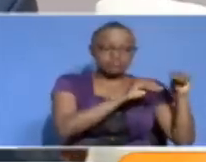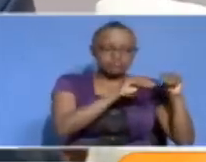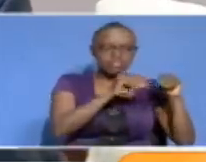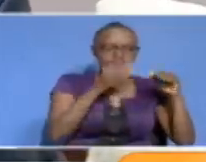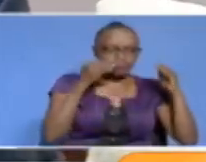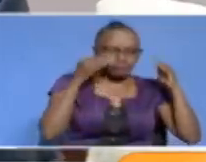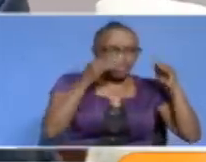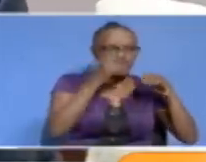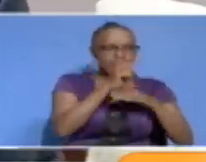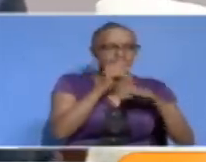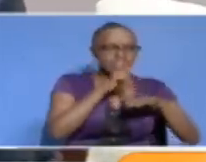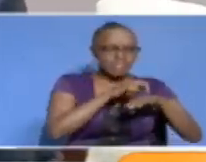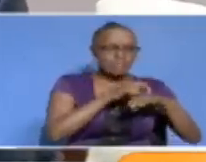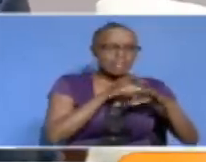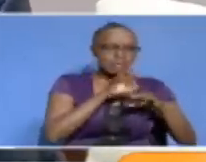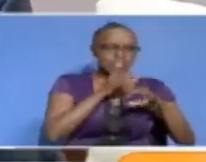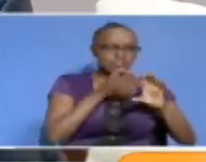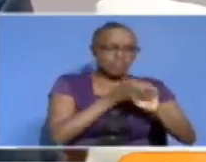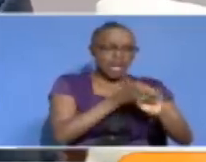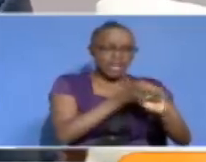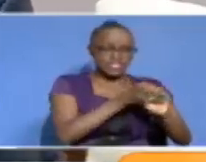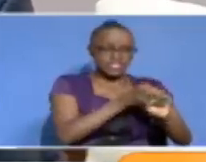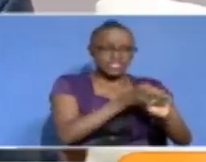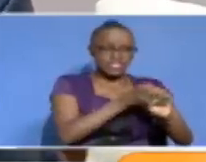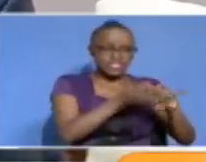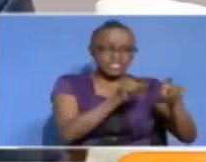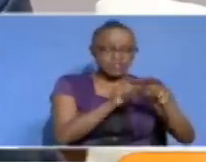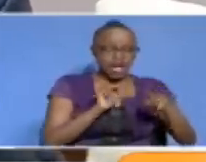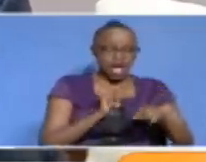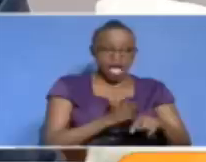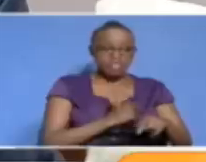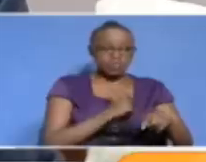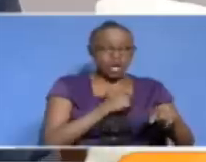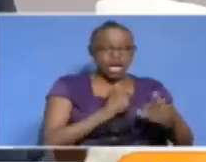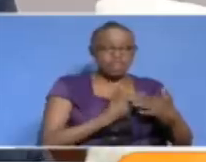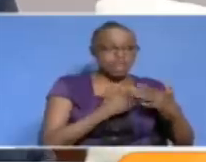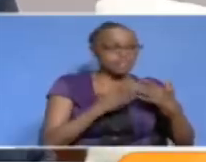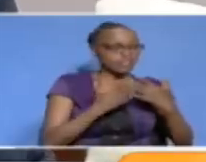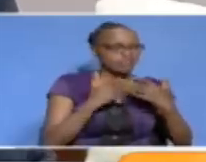direction, in the spirit of handshake, yeah? And for us to have no more